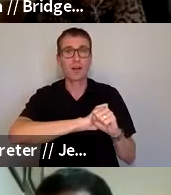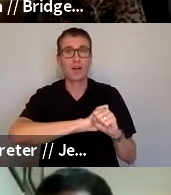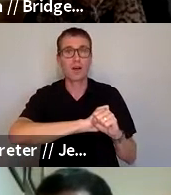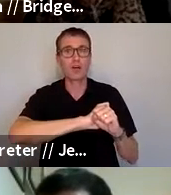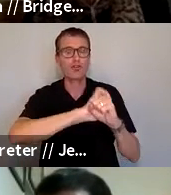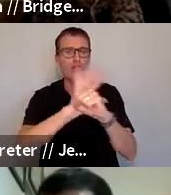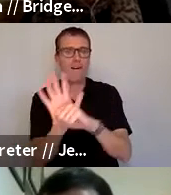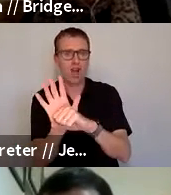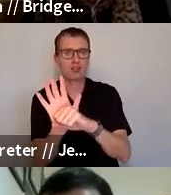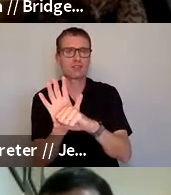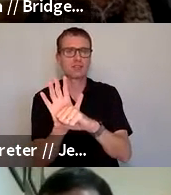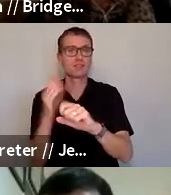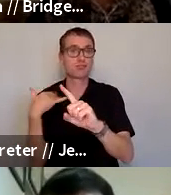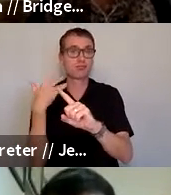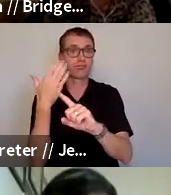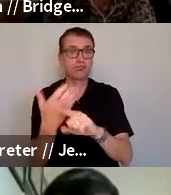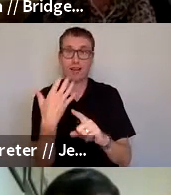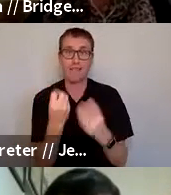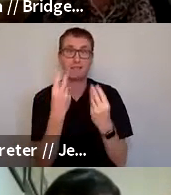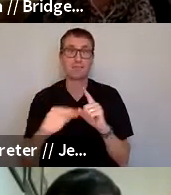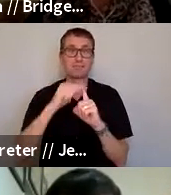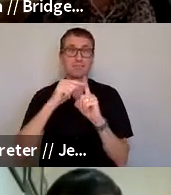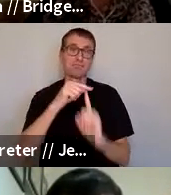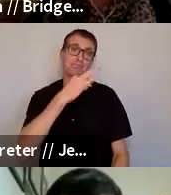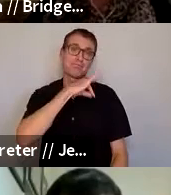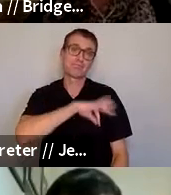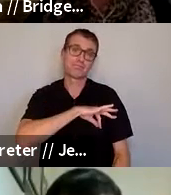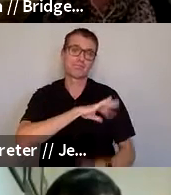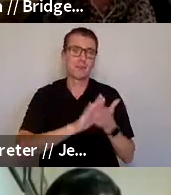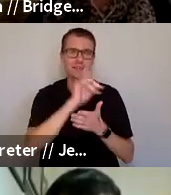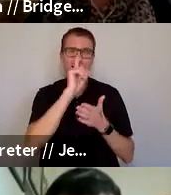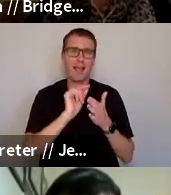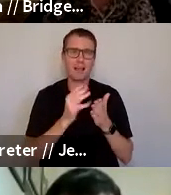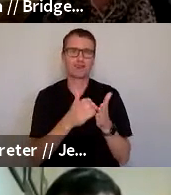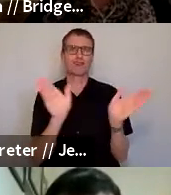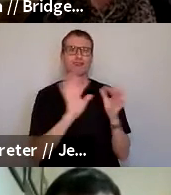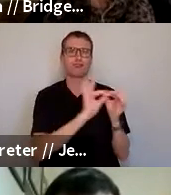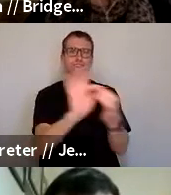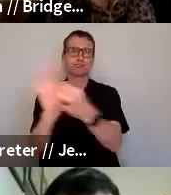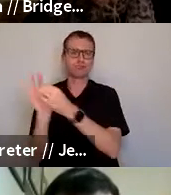lining to have this sort of outreach. But what we're talking about is